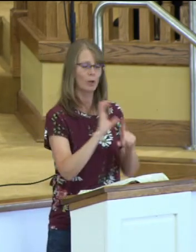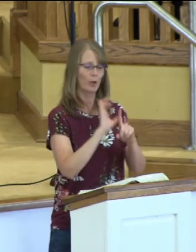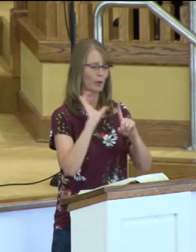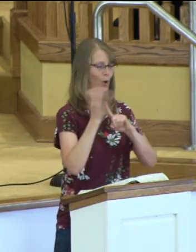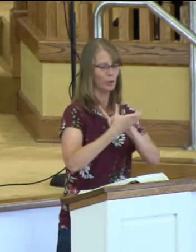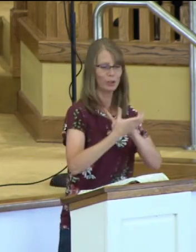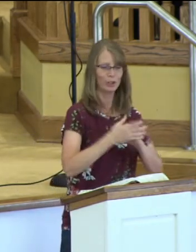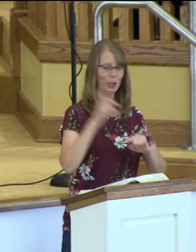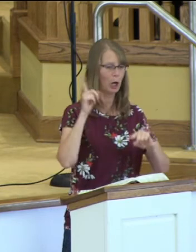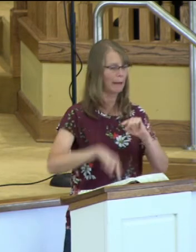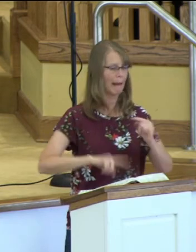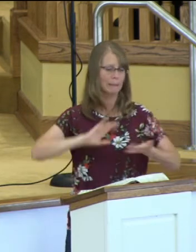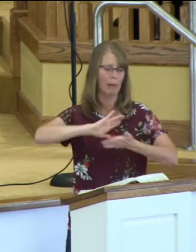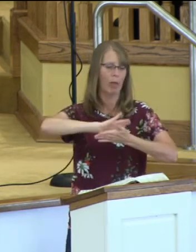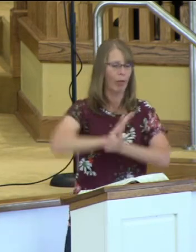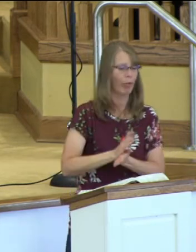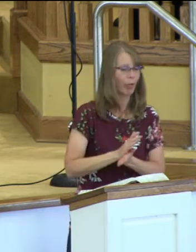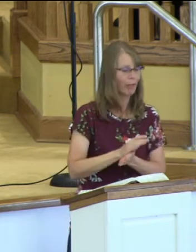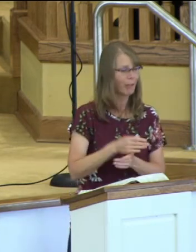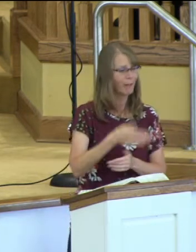not stomp it out.